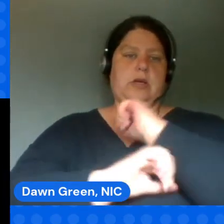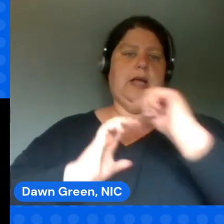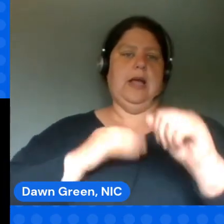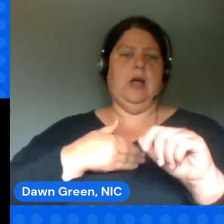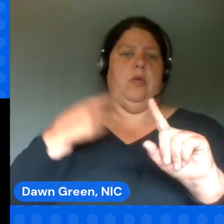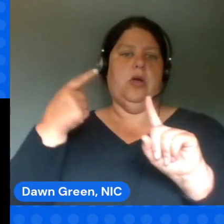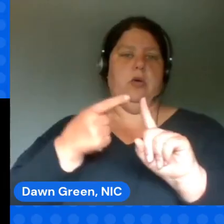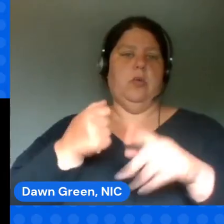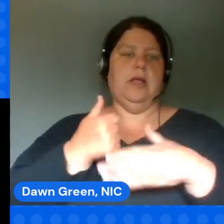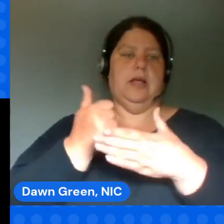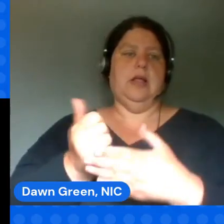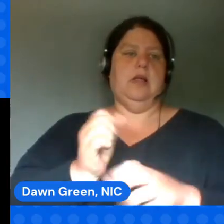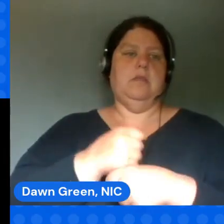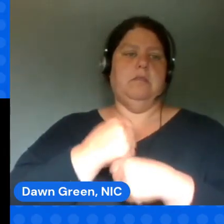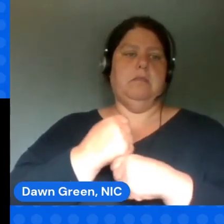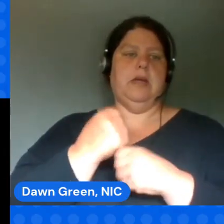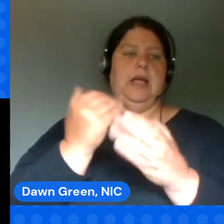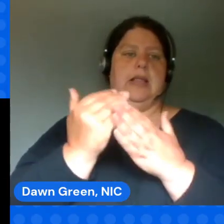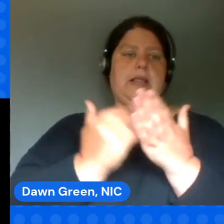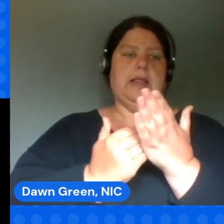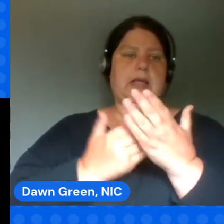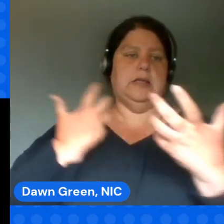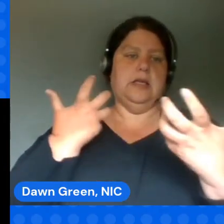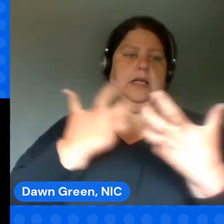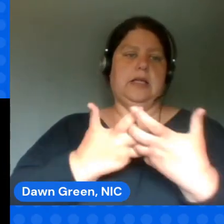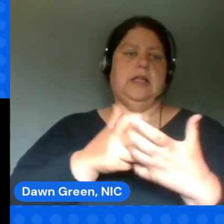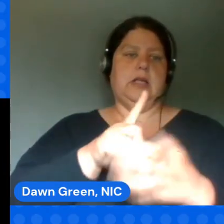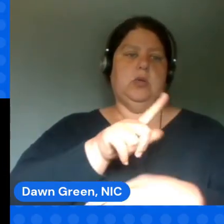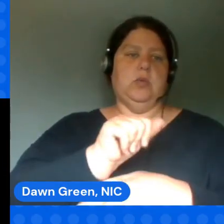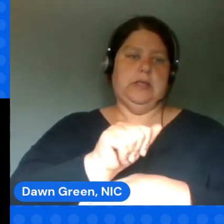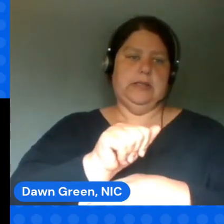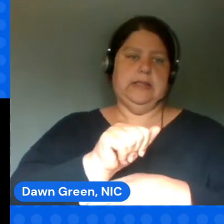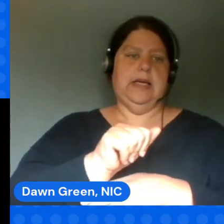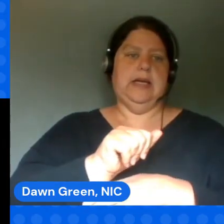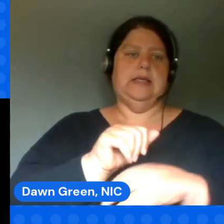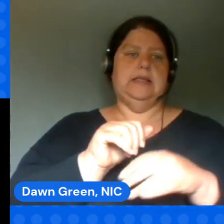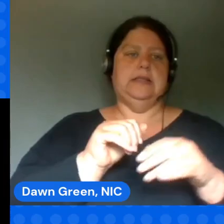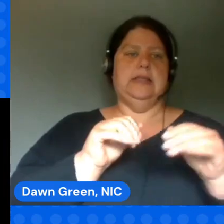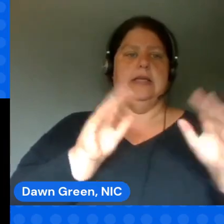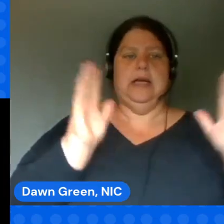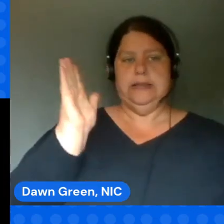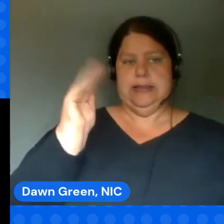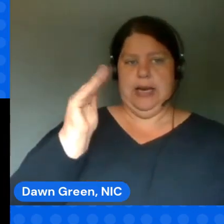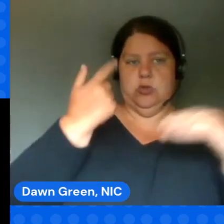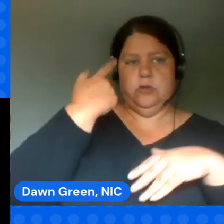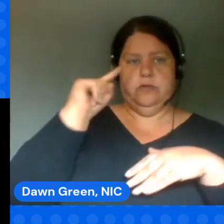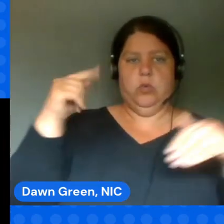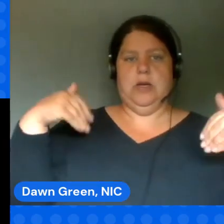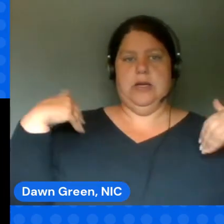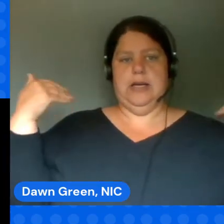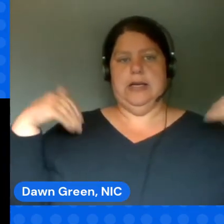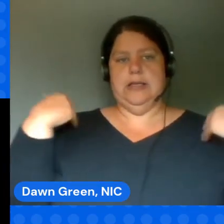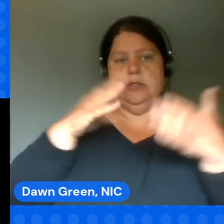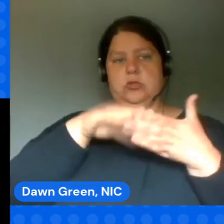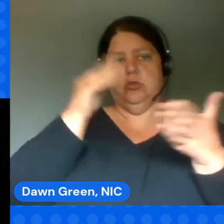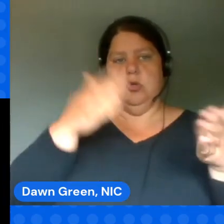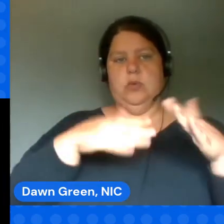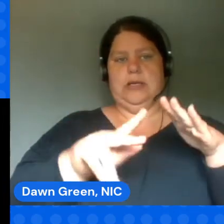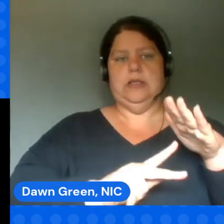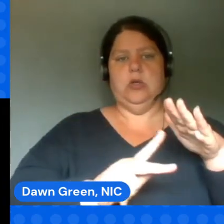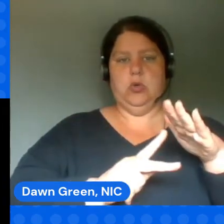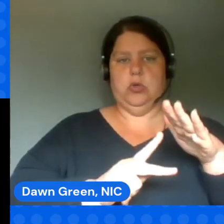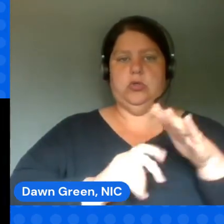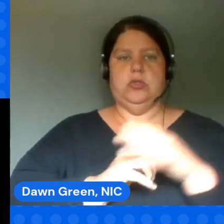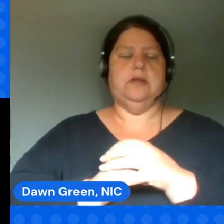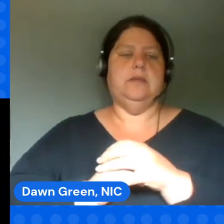of lessons that would align with Louisiana standards for our our youngest learners, which will be